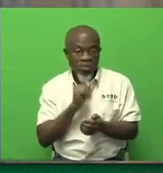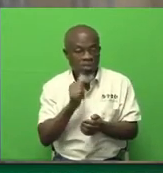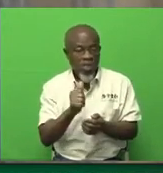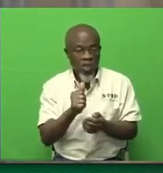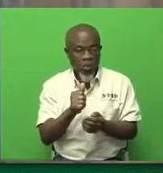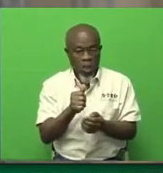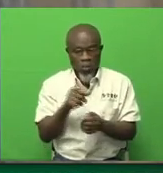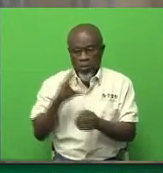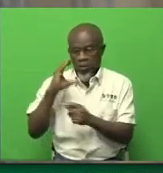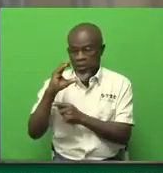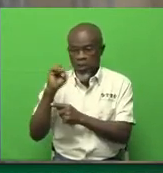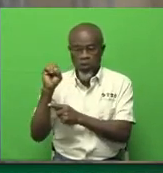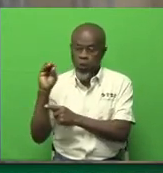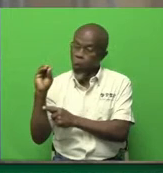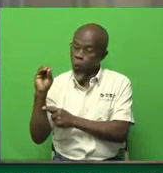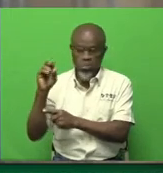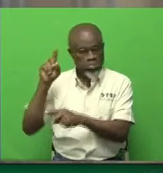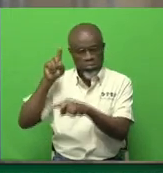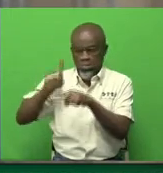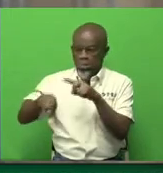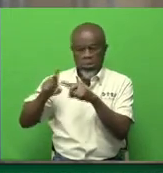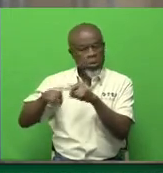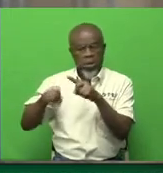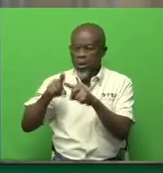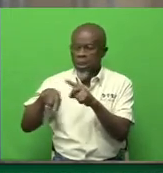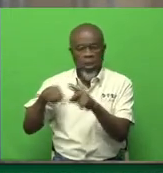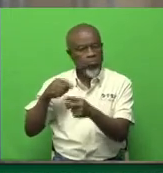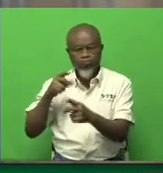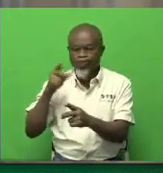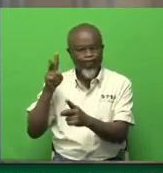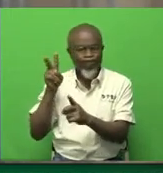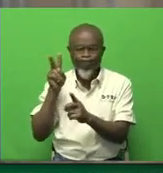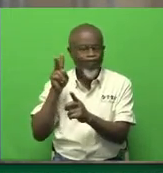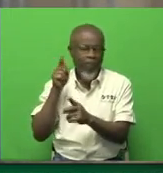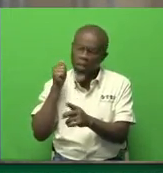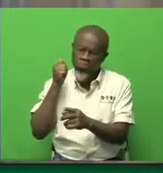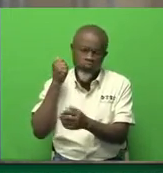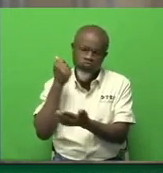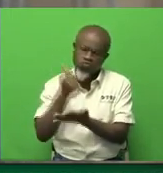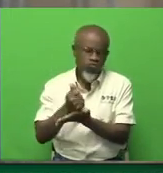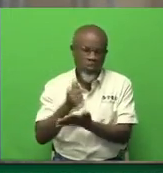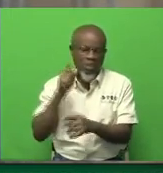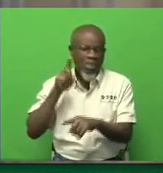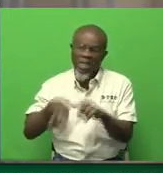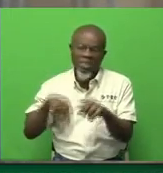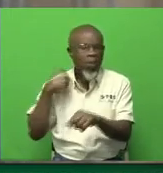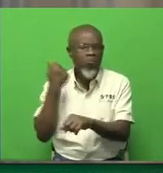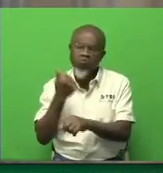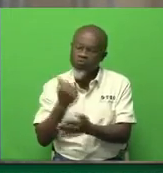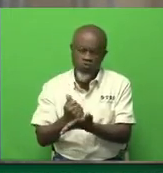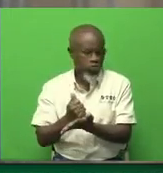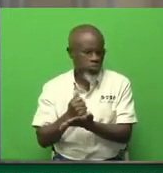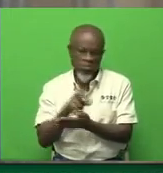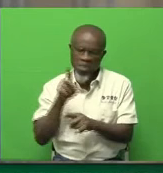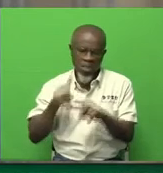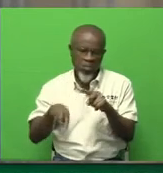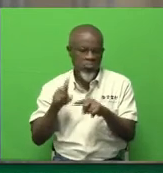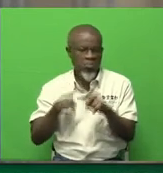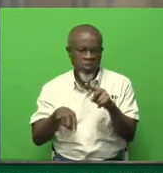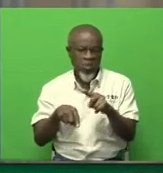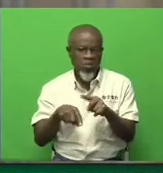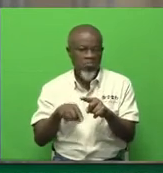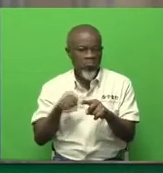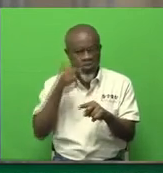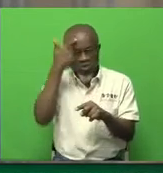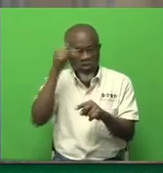can approve given that the Ministry of Finance admits in that same quote that I gave you they do not have the